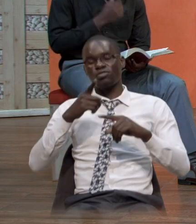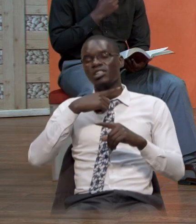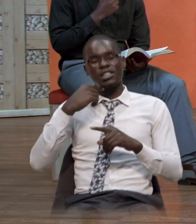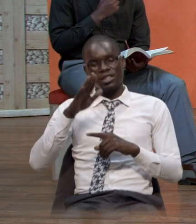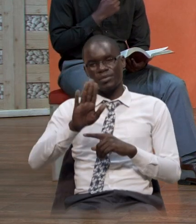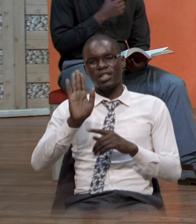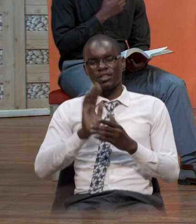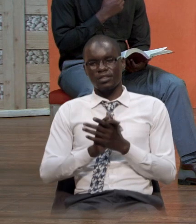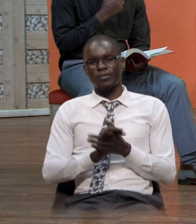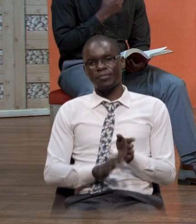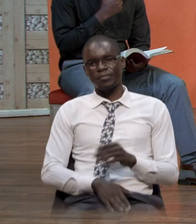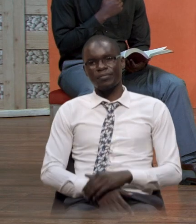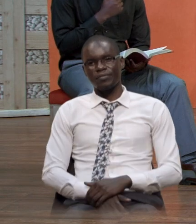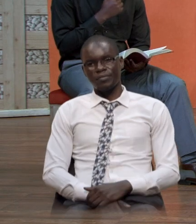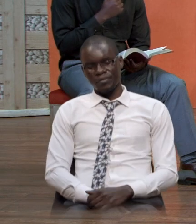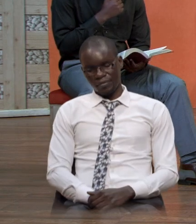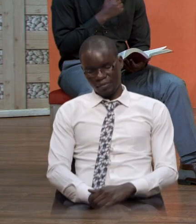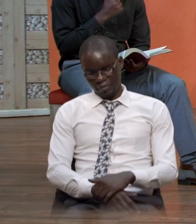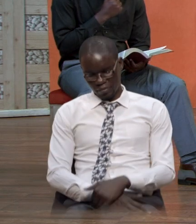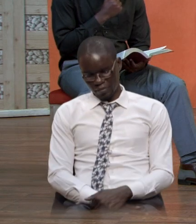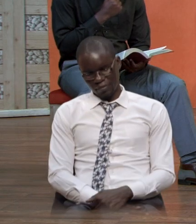know. I can't say, yeah, you know.